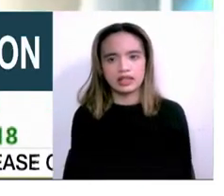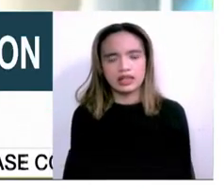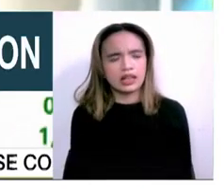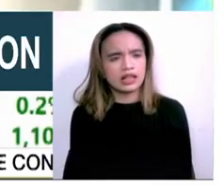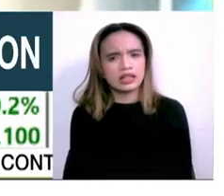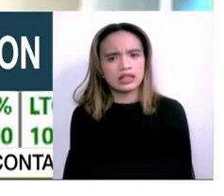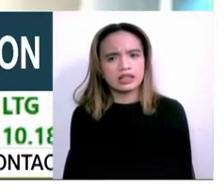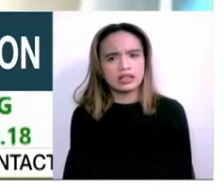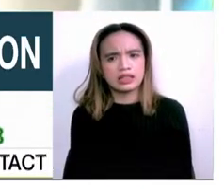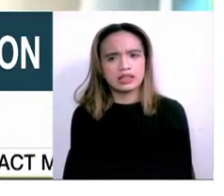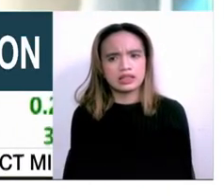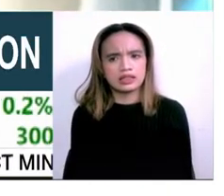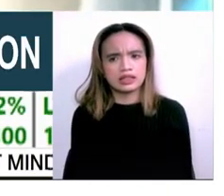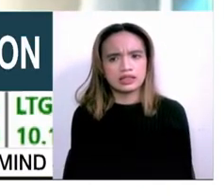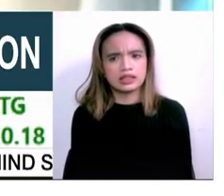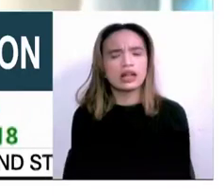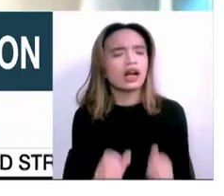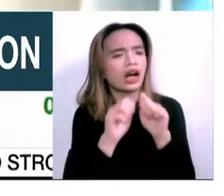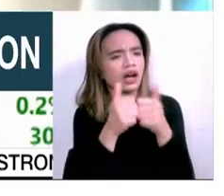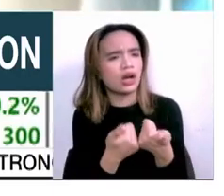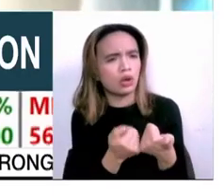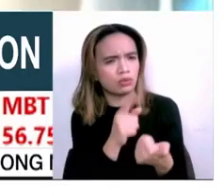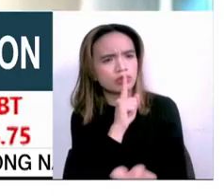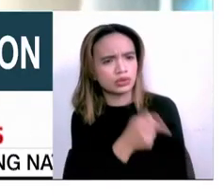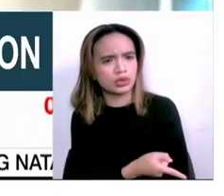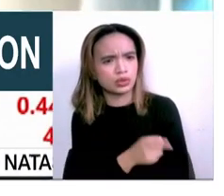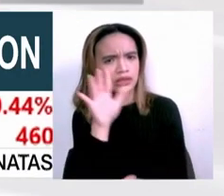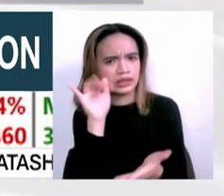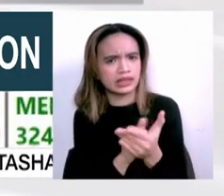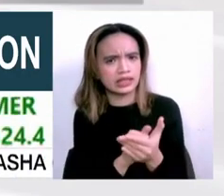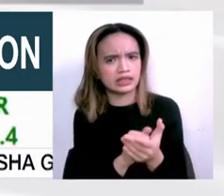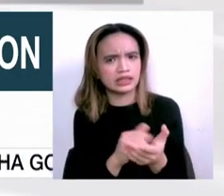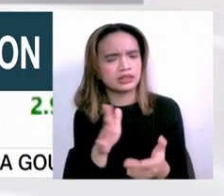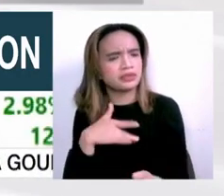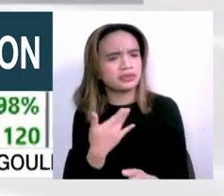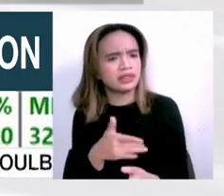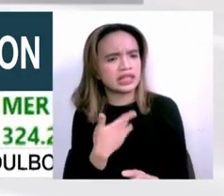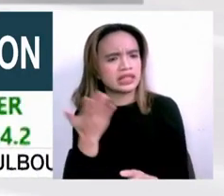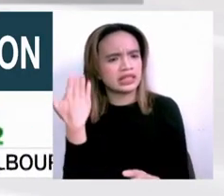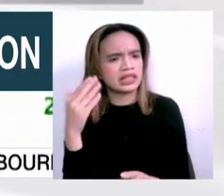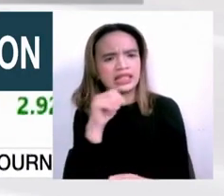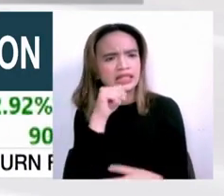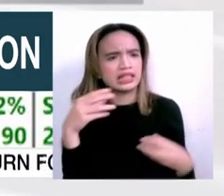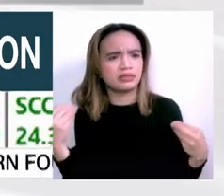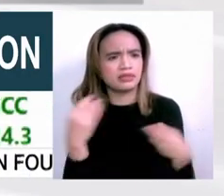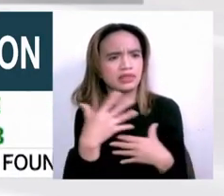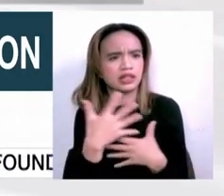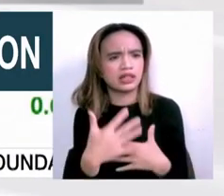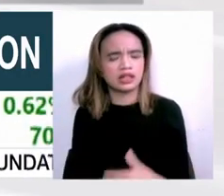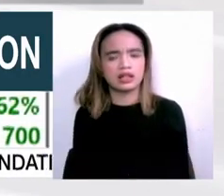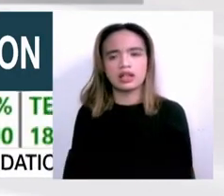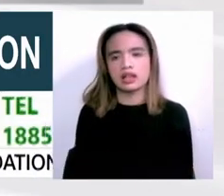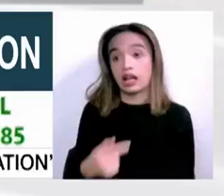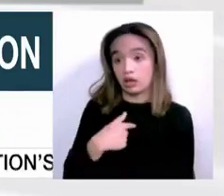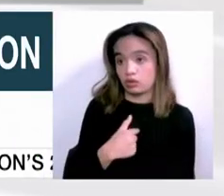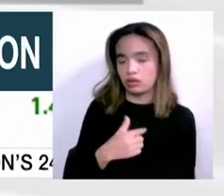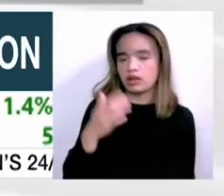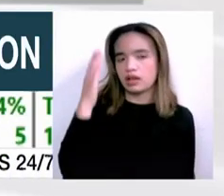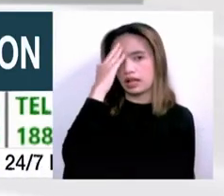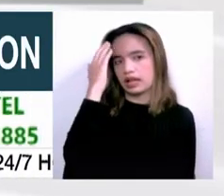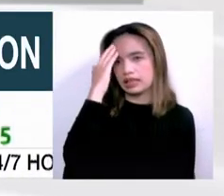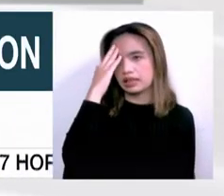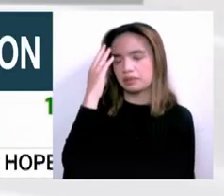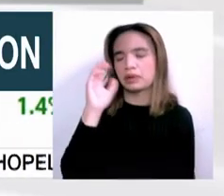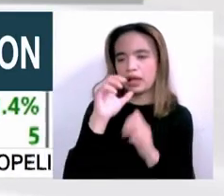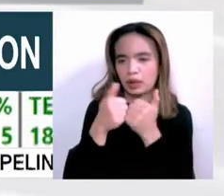way, yeah, how can you be sure that that was what they were feeling and it wasn't fear? I know how to look at people,